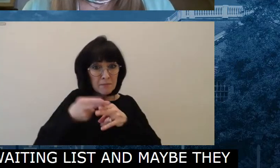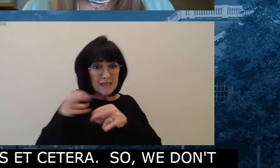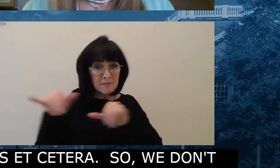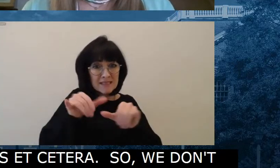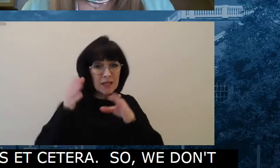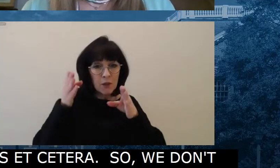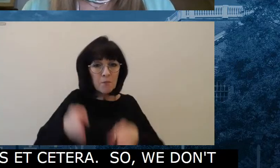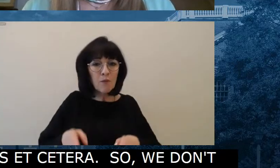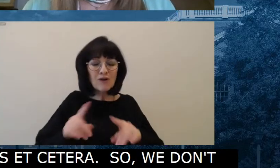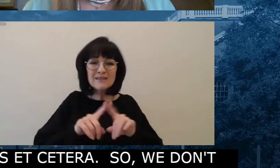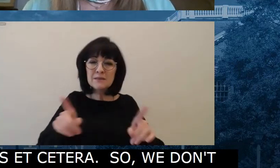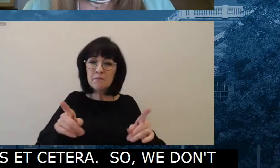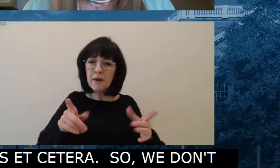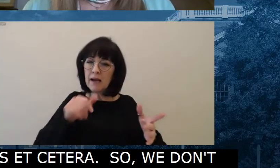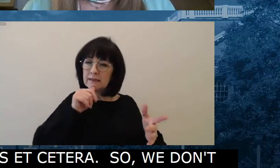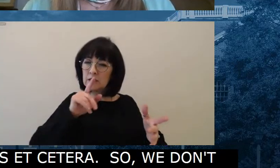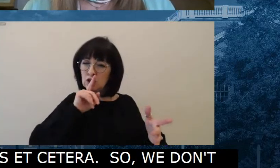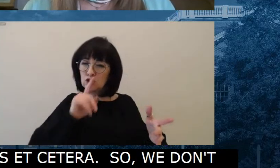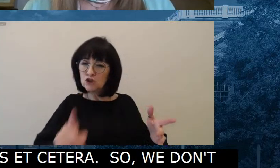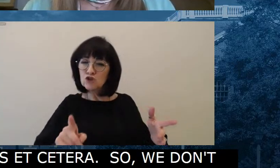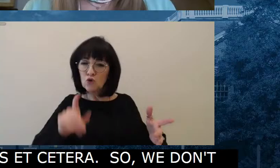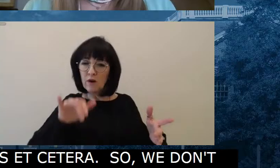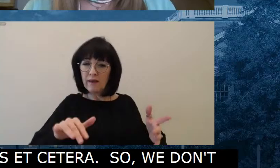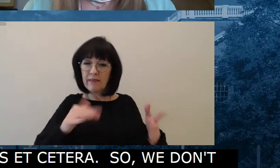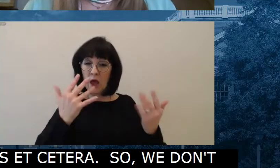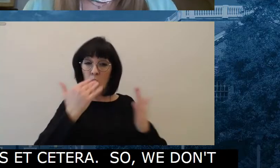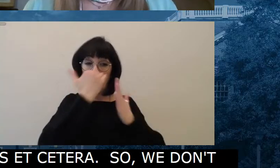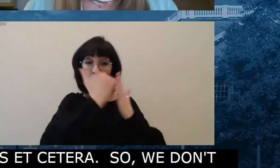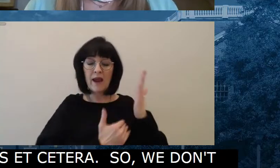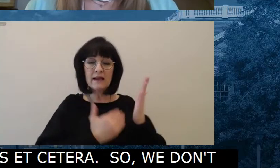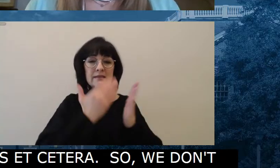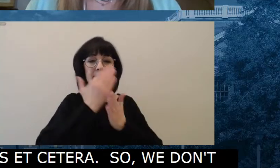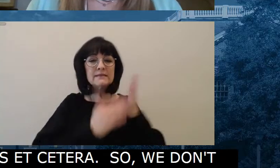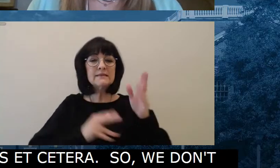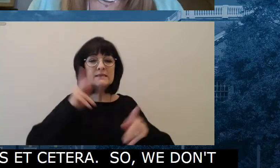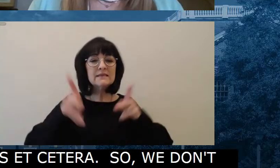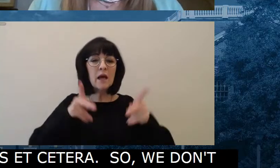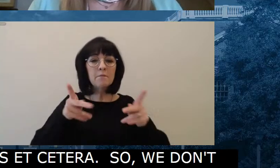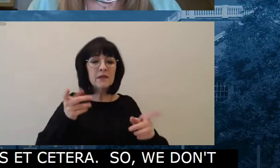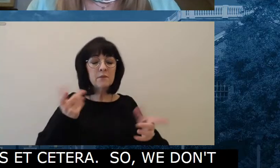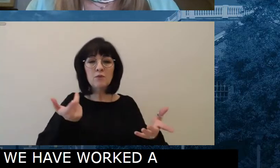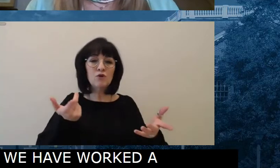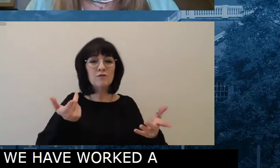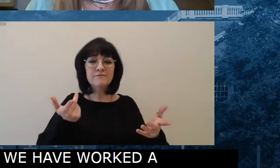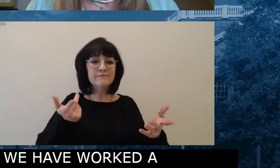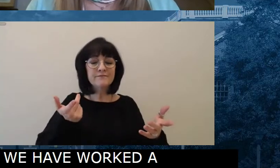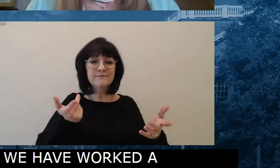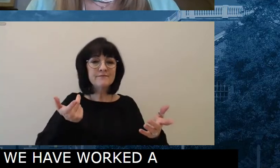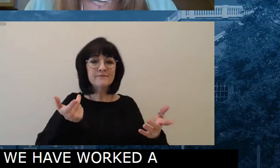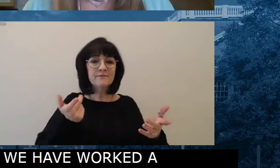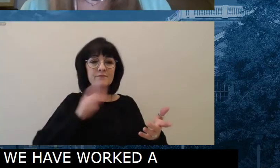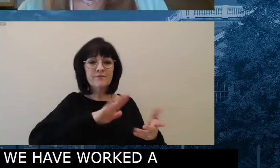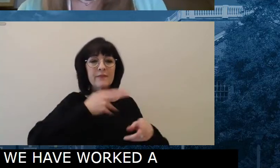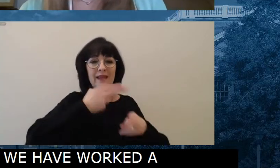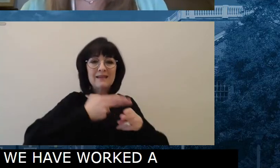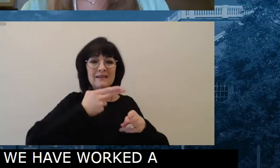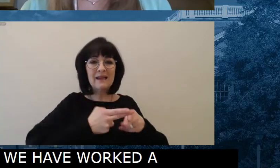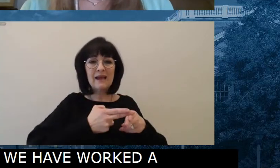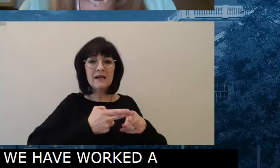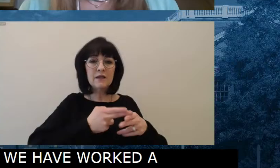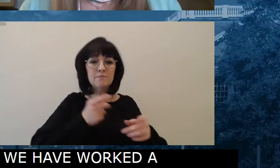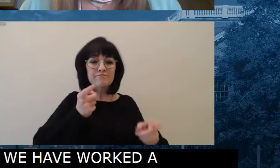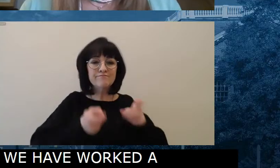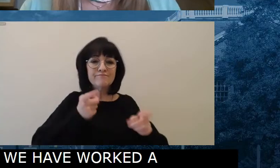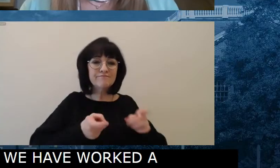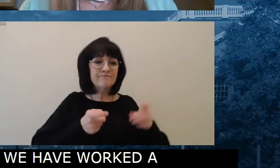of folks off of that 65 and older waiting list. Dr. Rattay, and by the way, it's the easiest